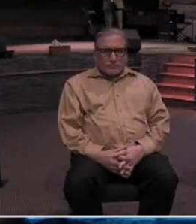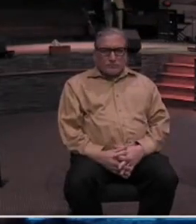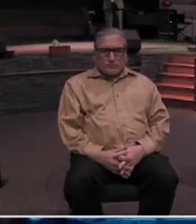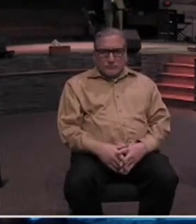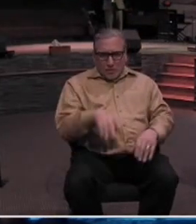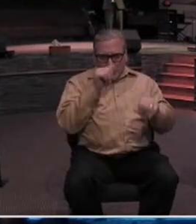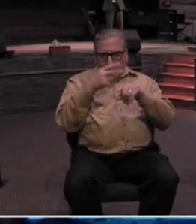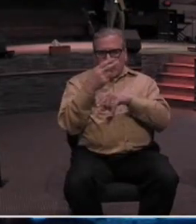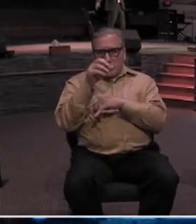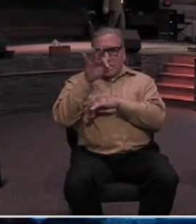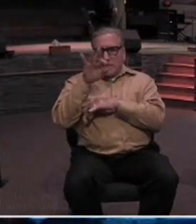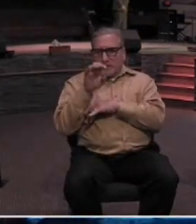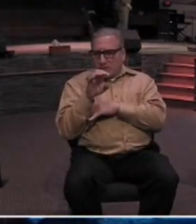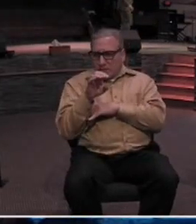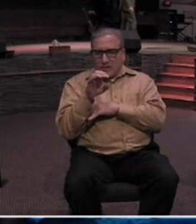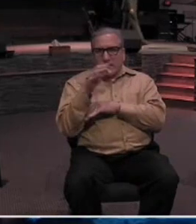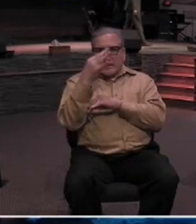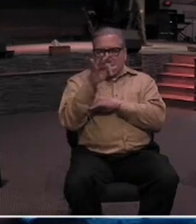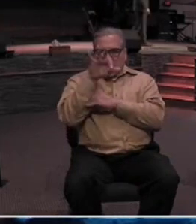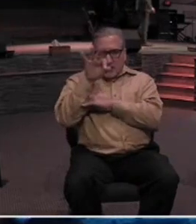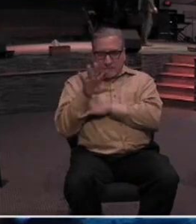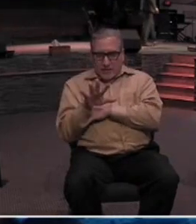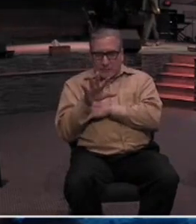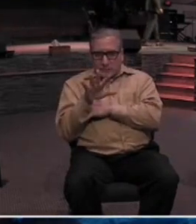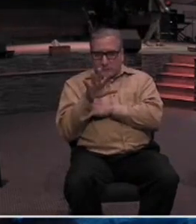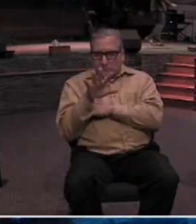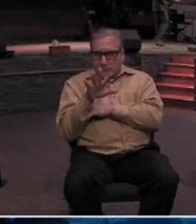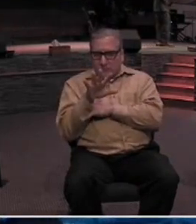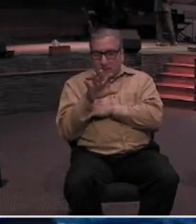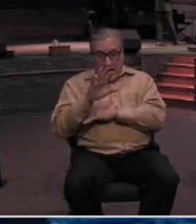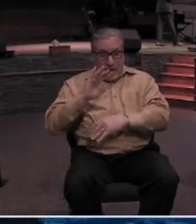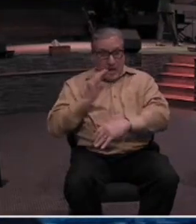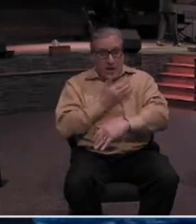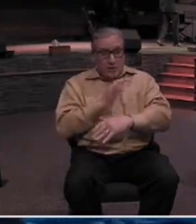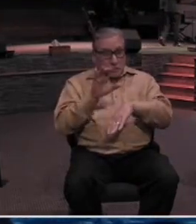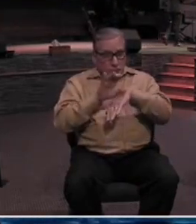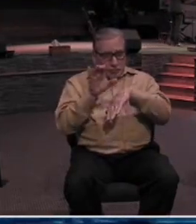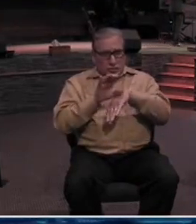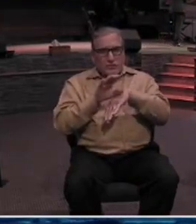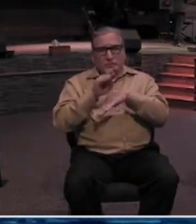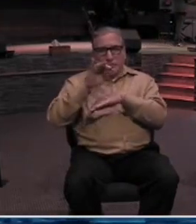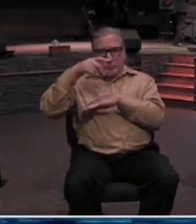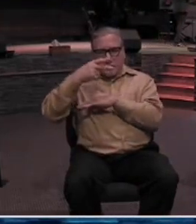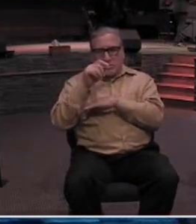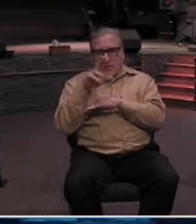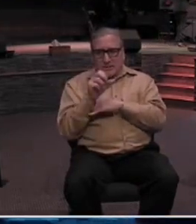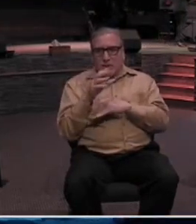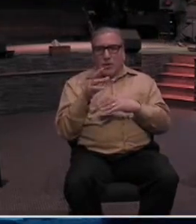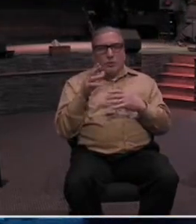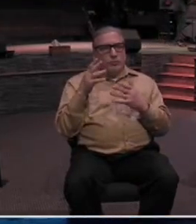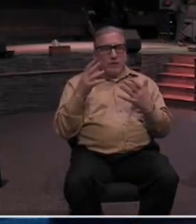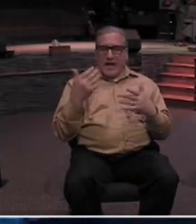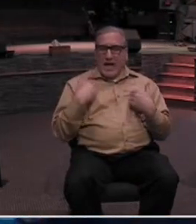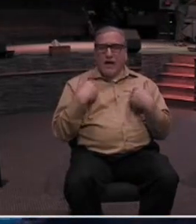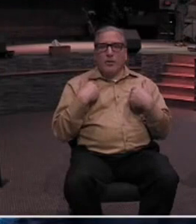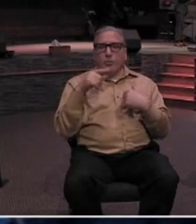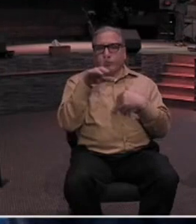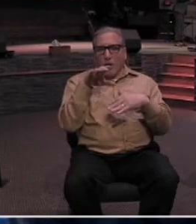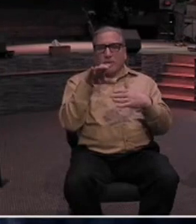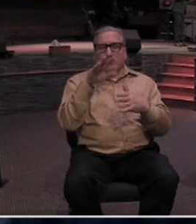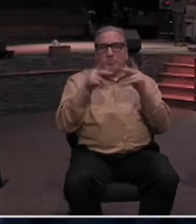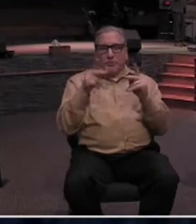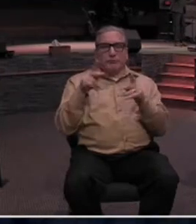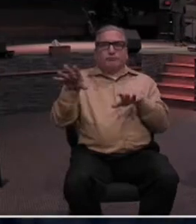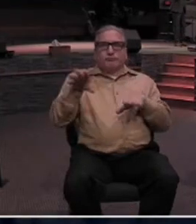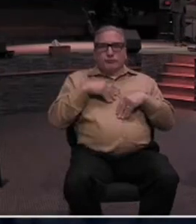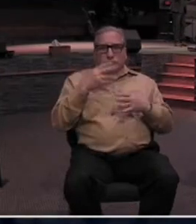Brother Hoffey, in 1995, our church in Memphis experienced a 100-soul revival. It